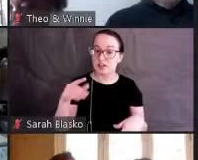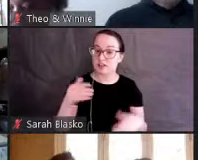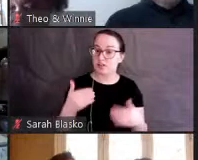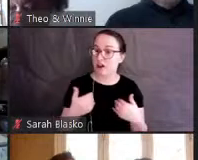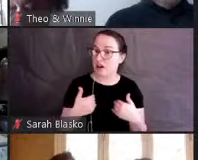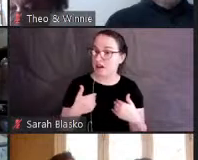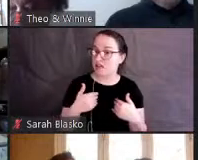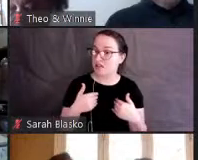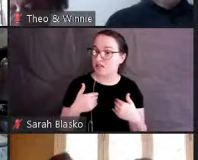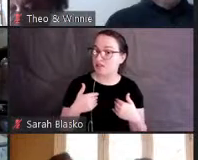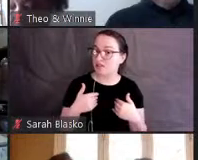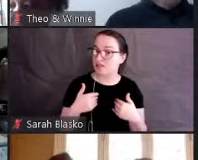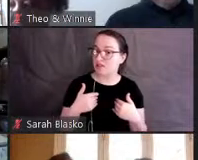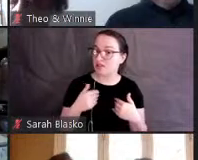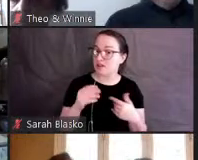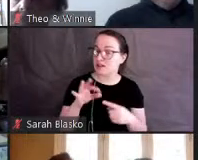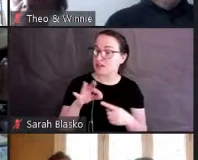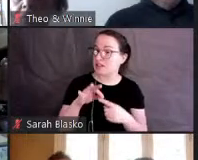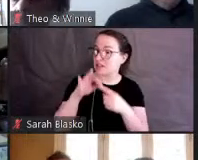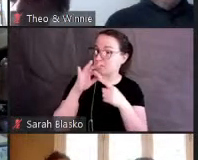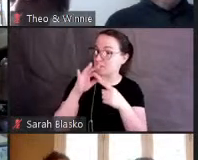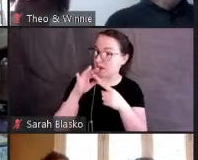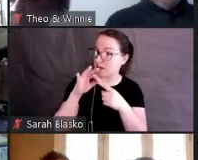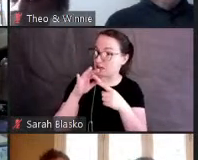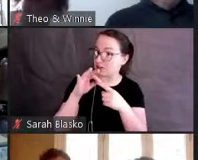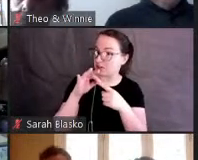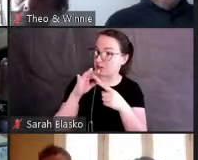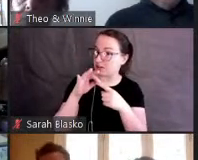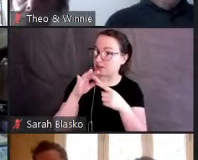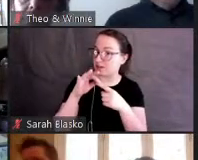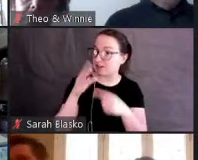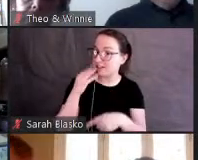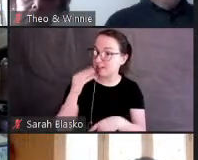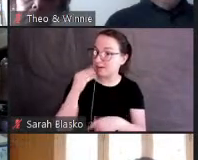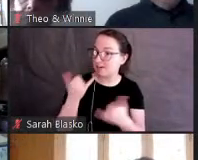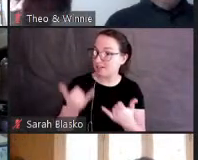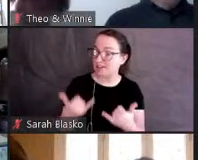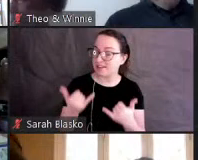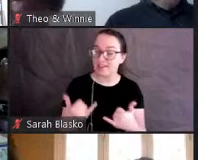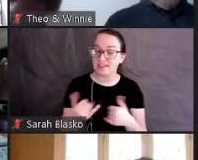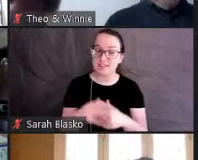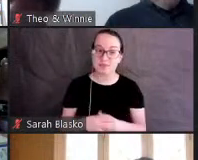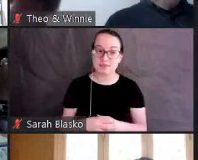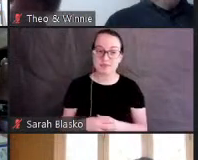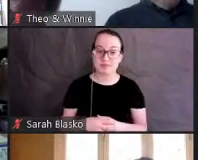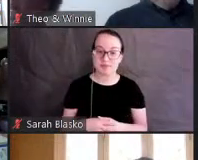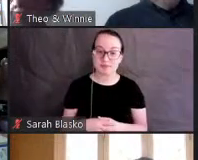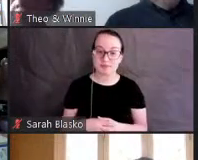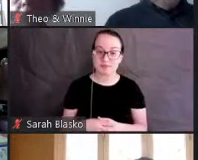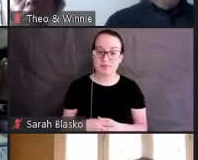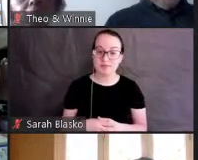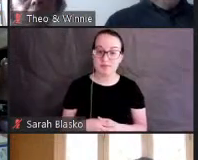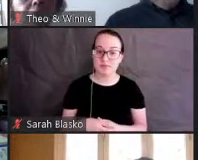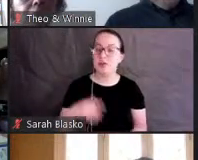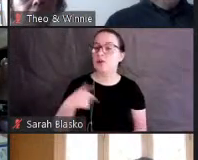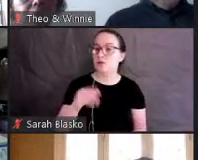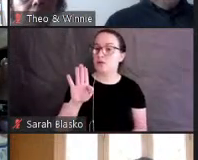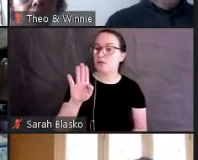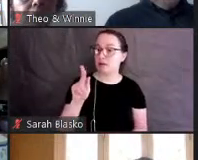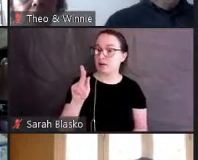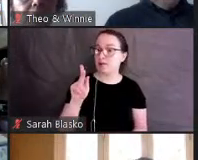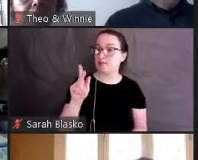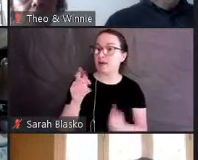say authentic experience with us today. And we will be back together next week on